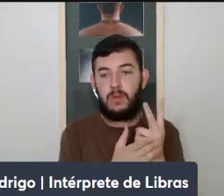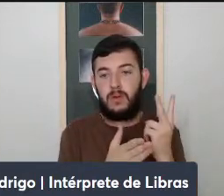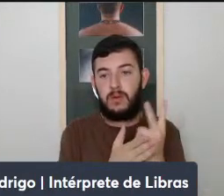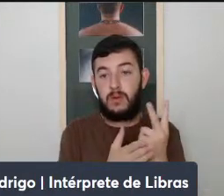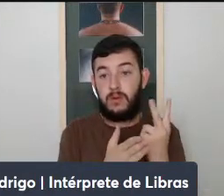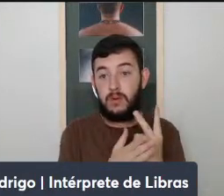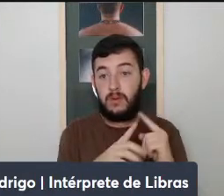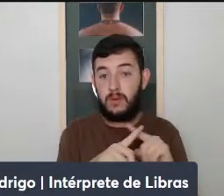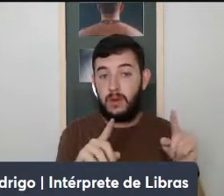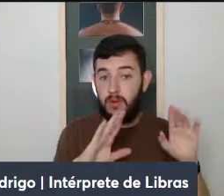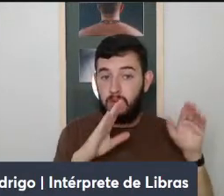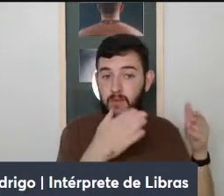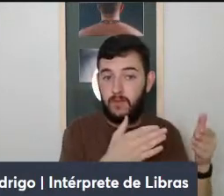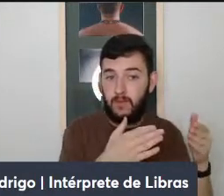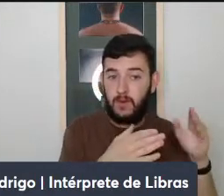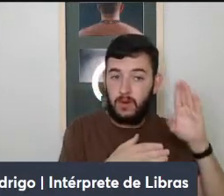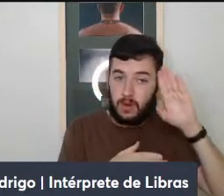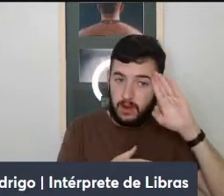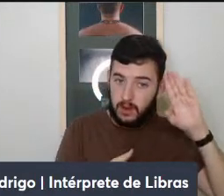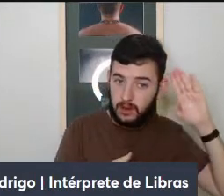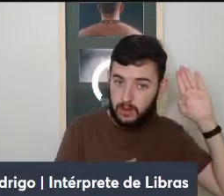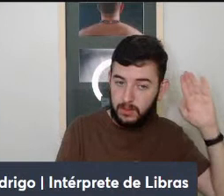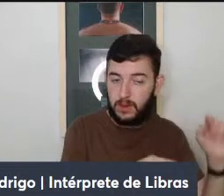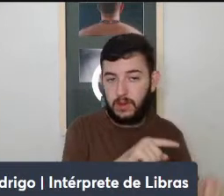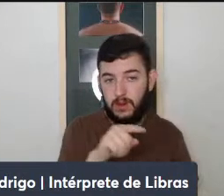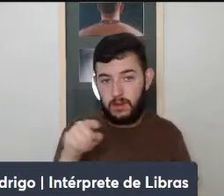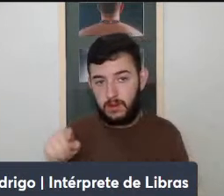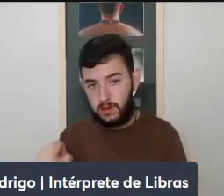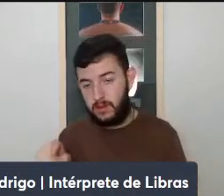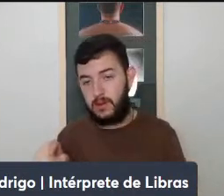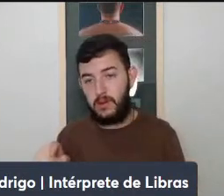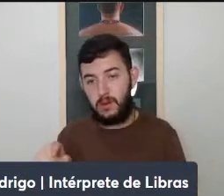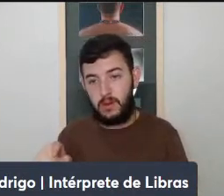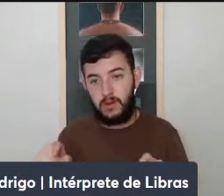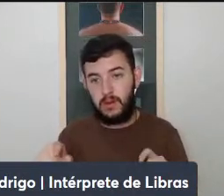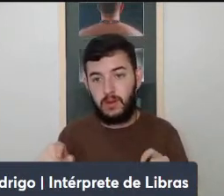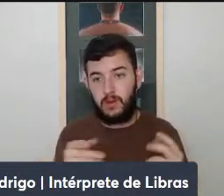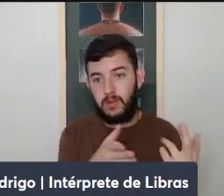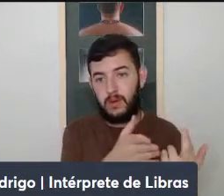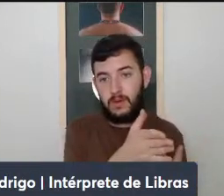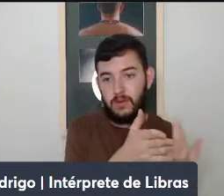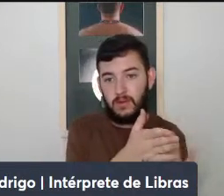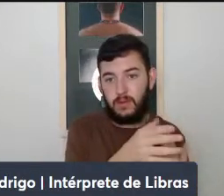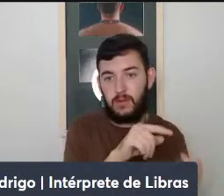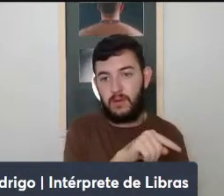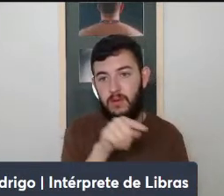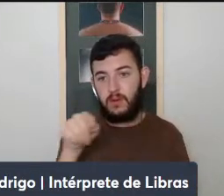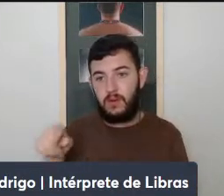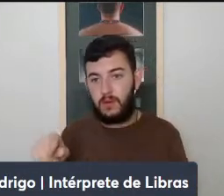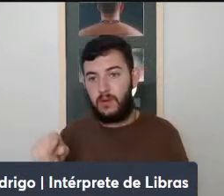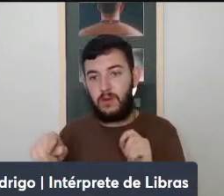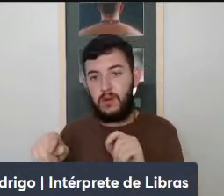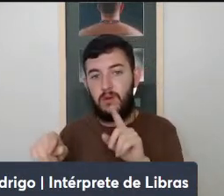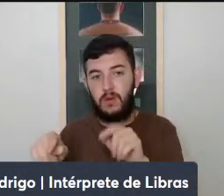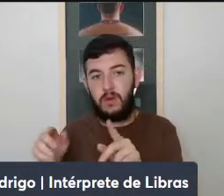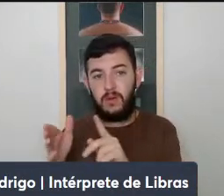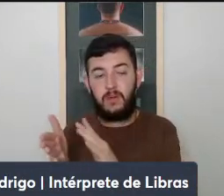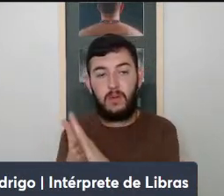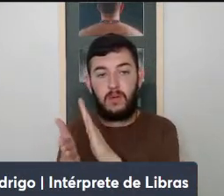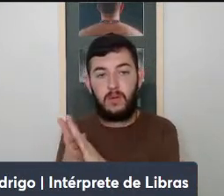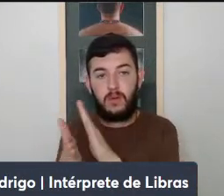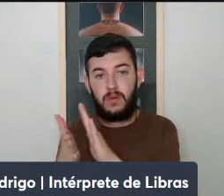considerando uma versão para leitura entre acadêmicos em um periódico e outro para o público em geral?